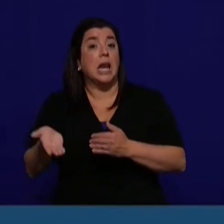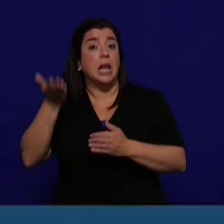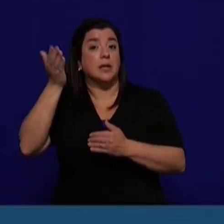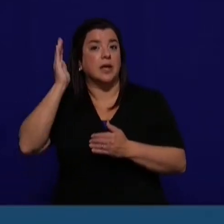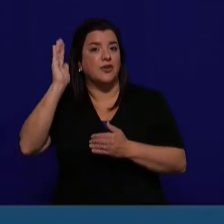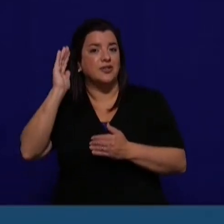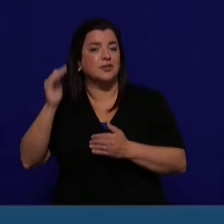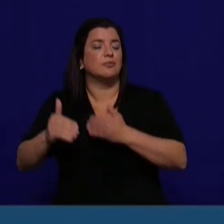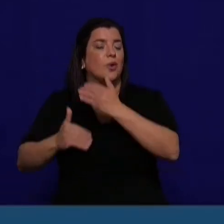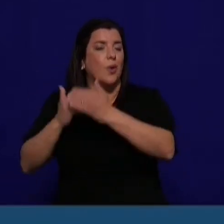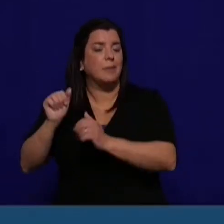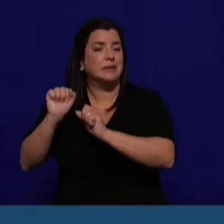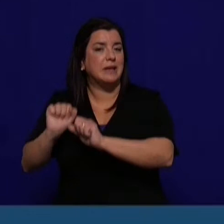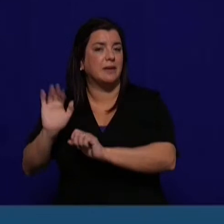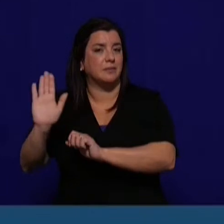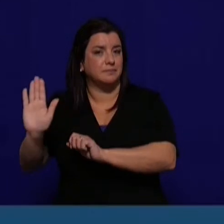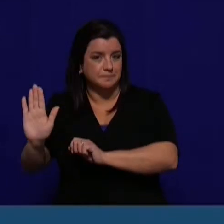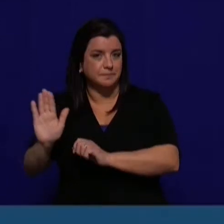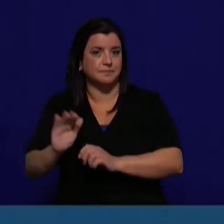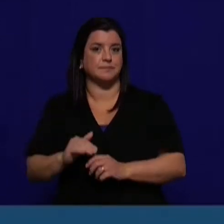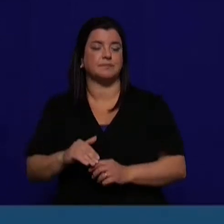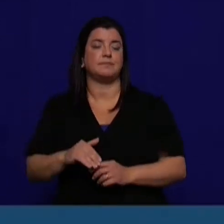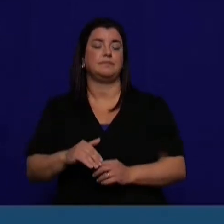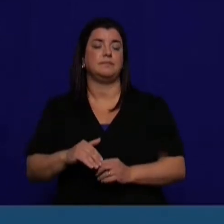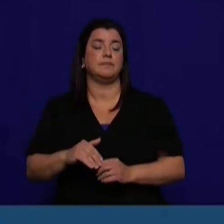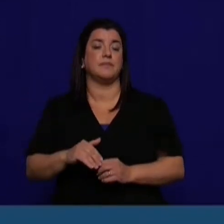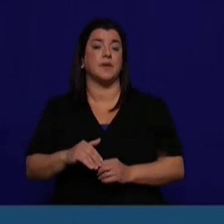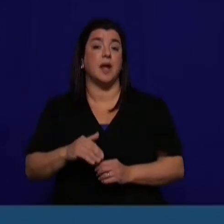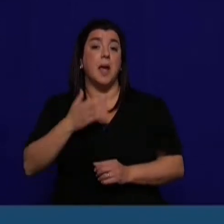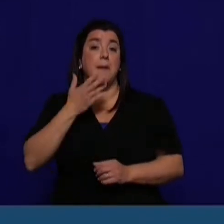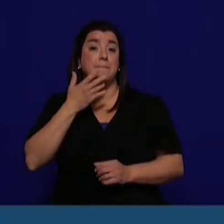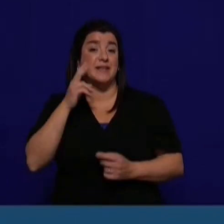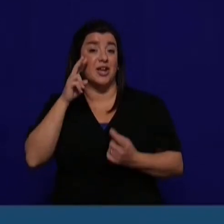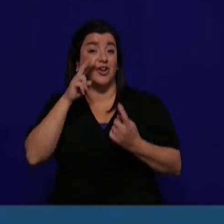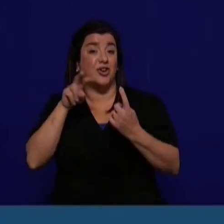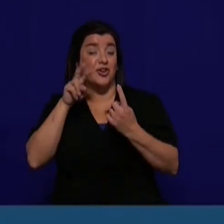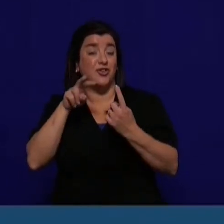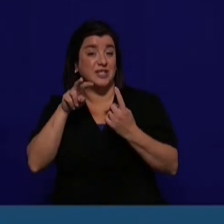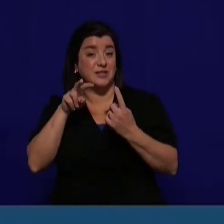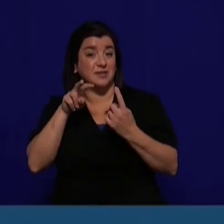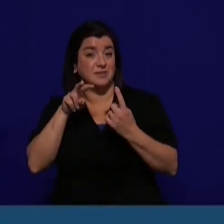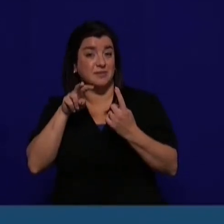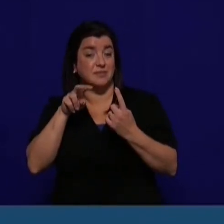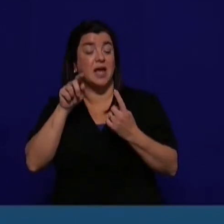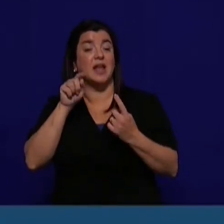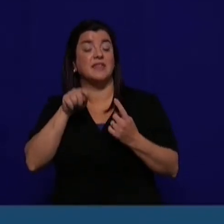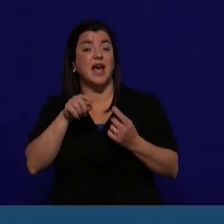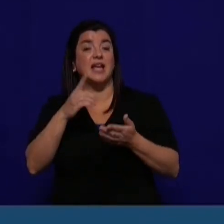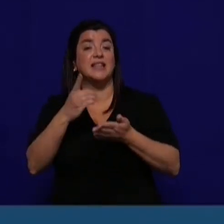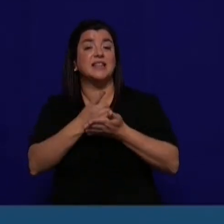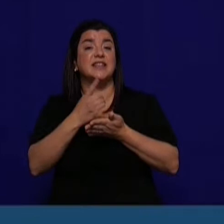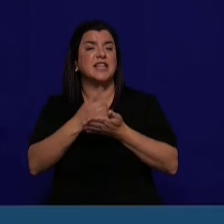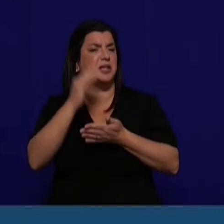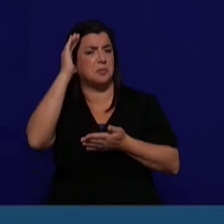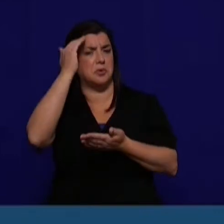l-ebda personal data li huwa involut, tajjeb allura hemmhekk dan mhuwiex relatat ma' data protection.